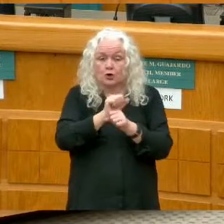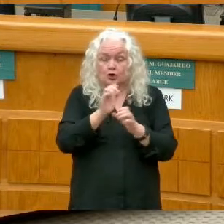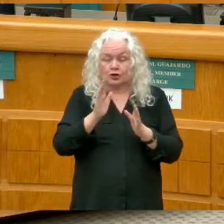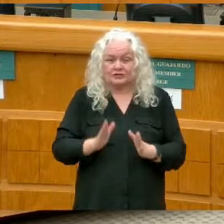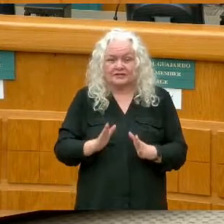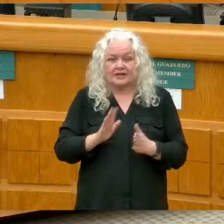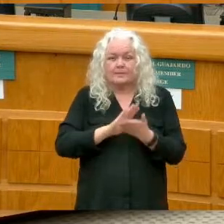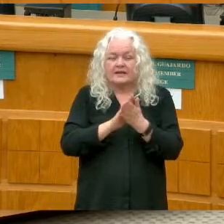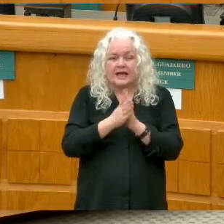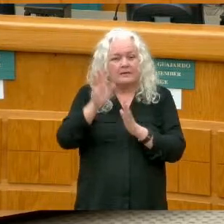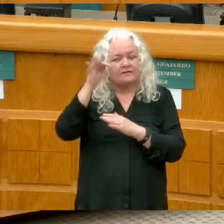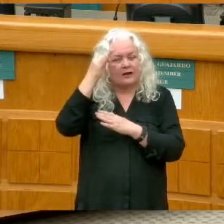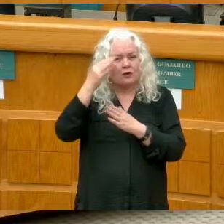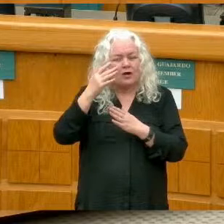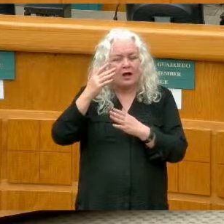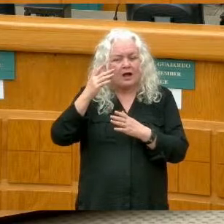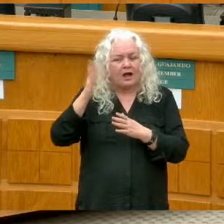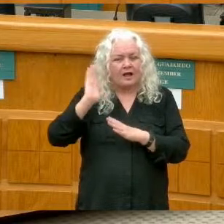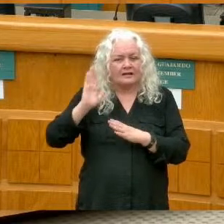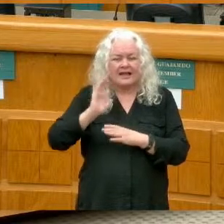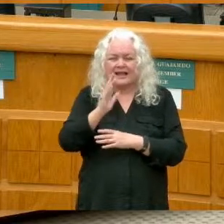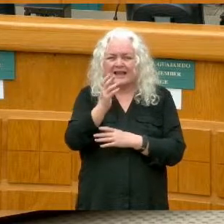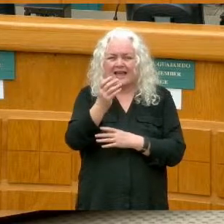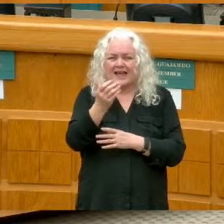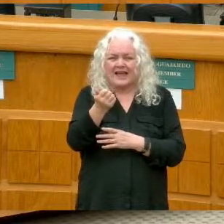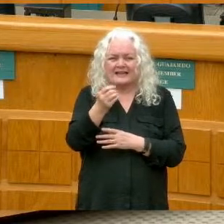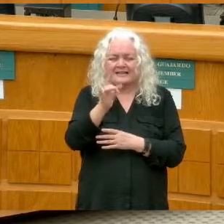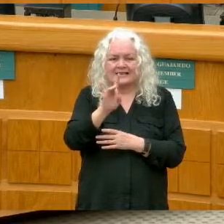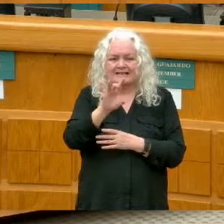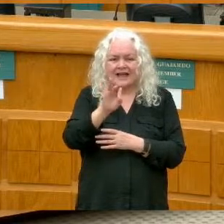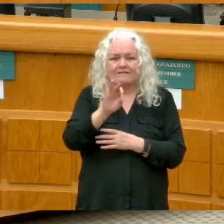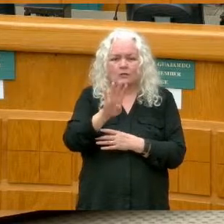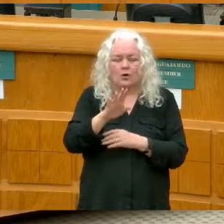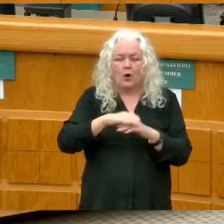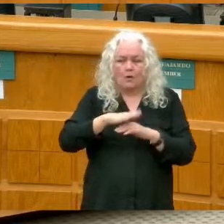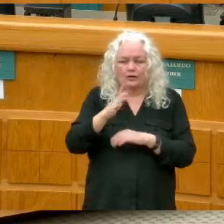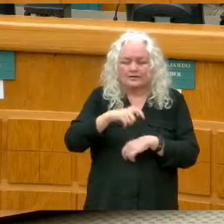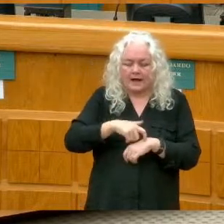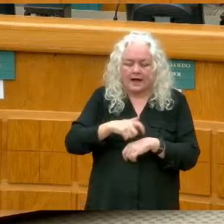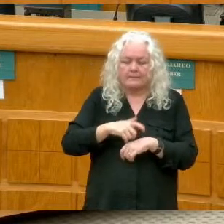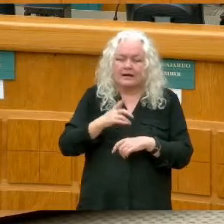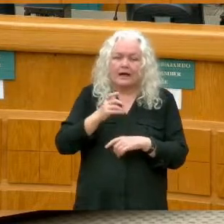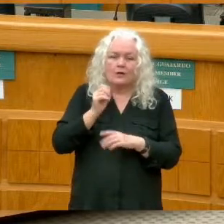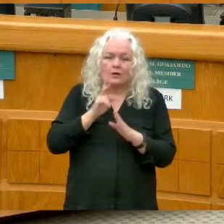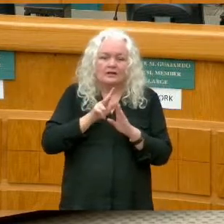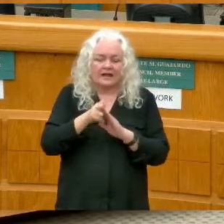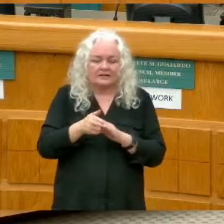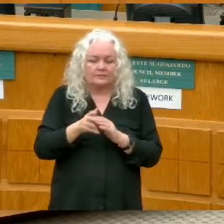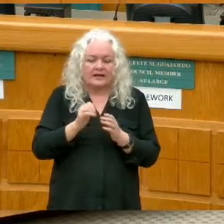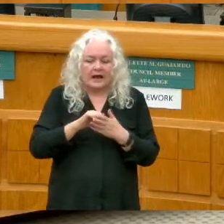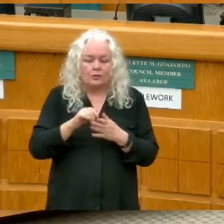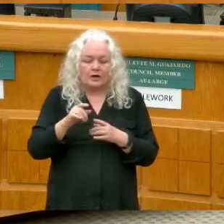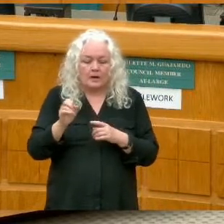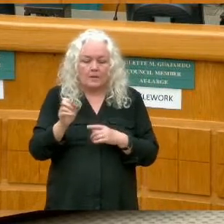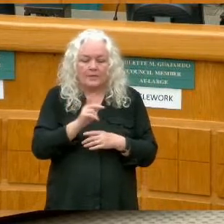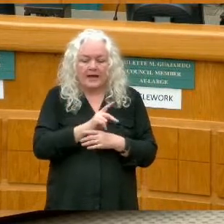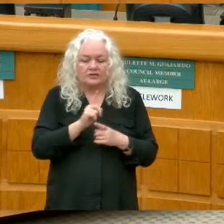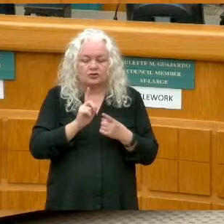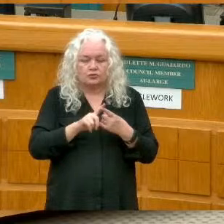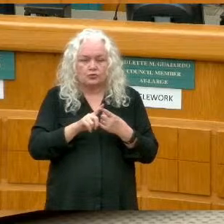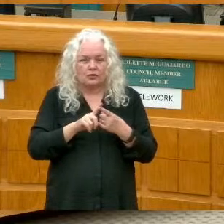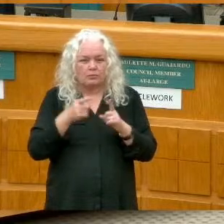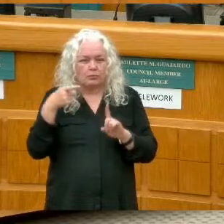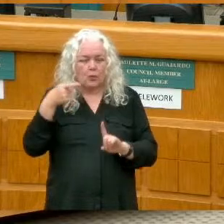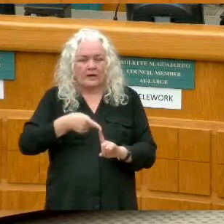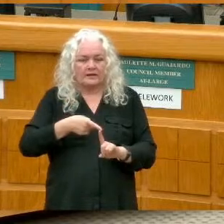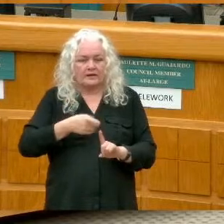And it became a federal holiday way back in 1894. And I know I've gone over tonight, so I'm going to kind of get back to the crux